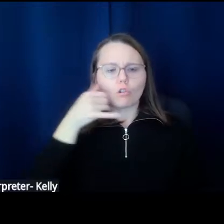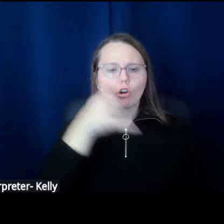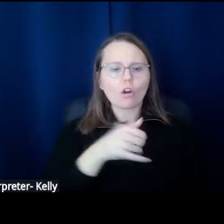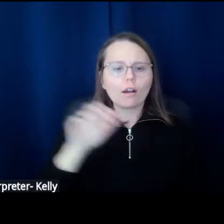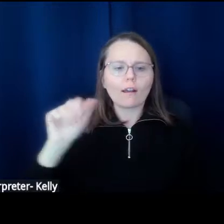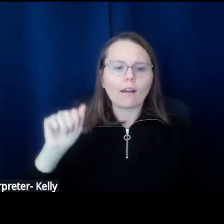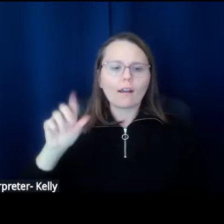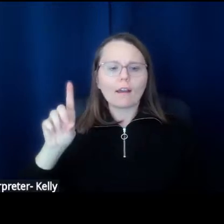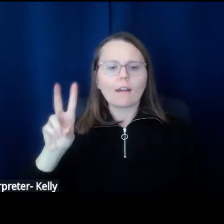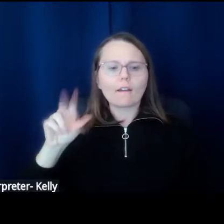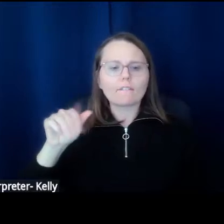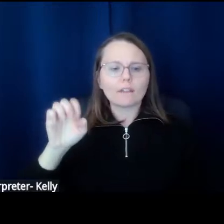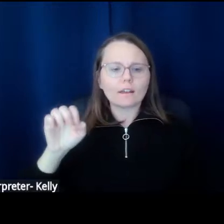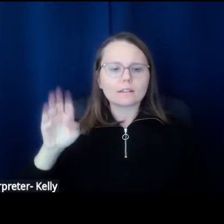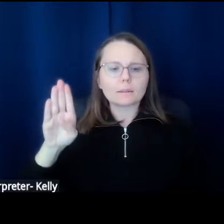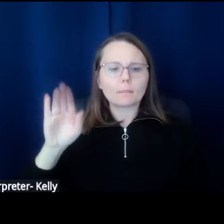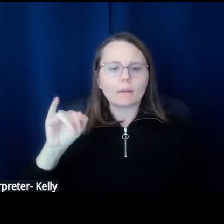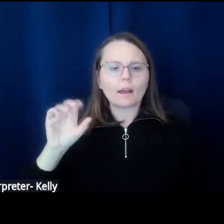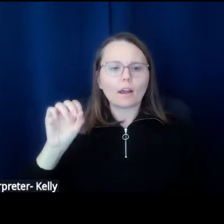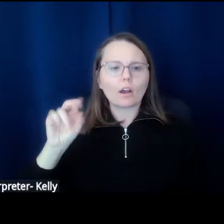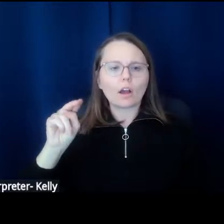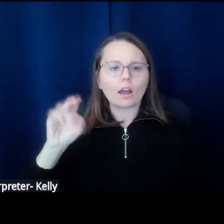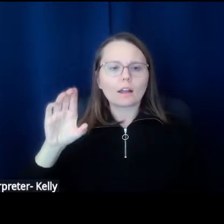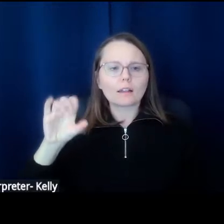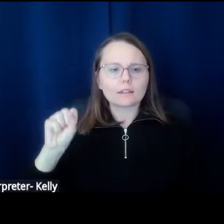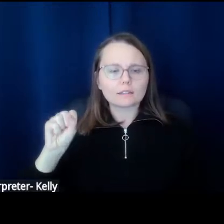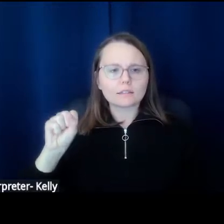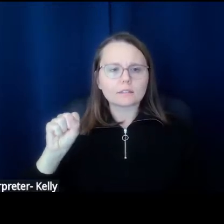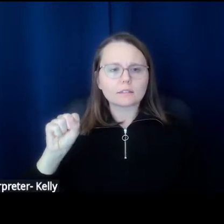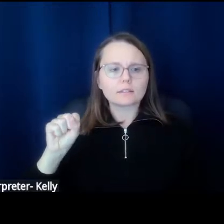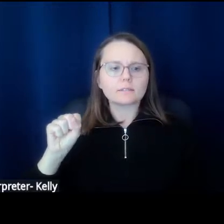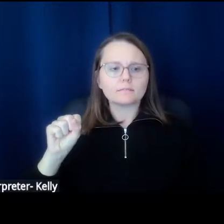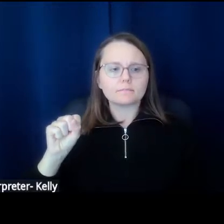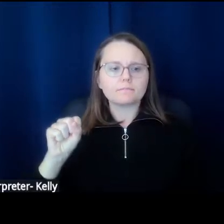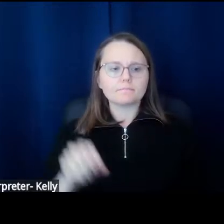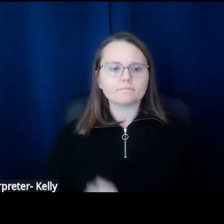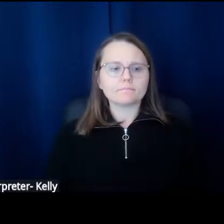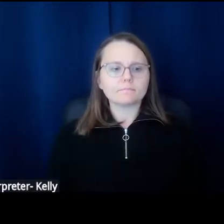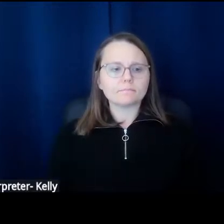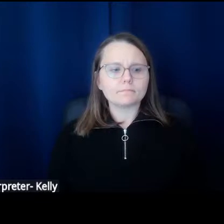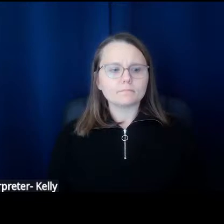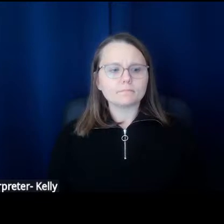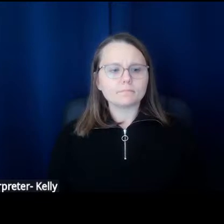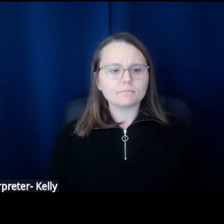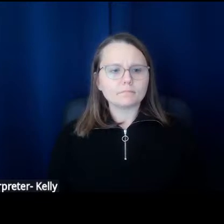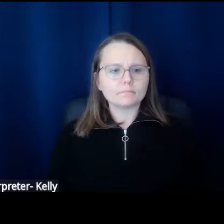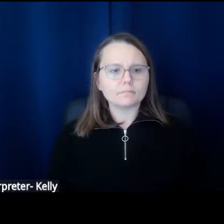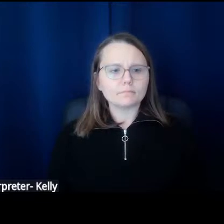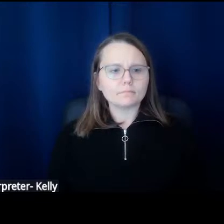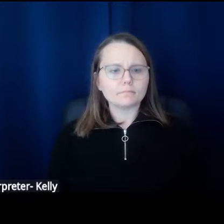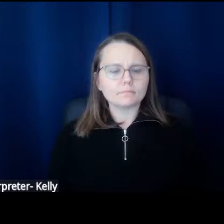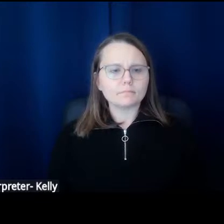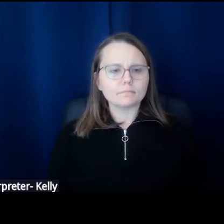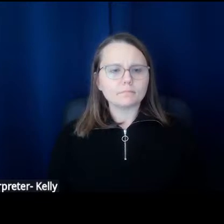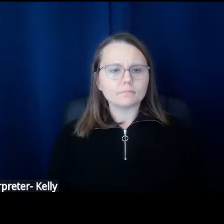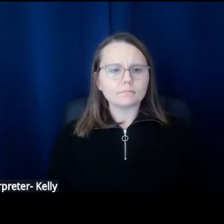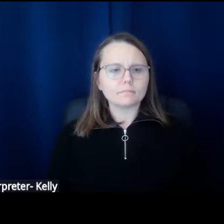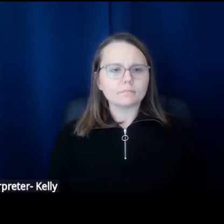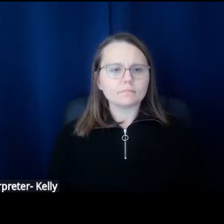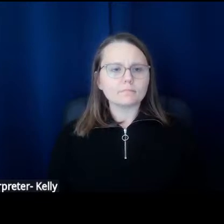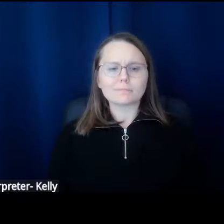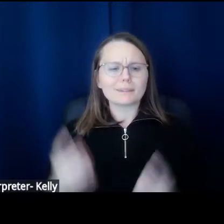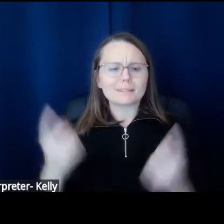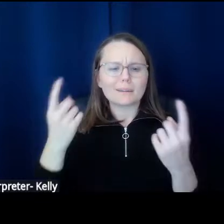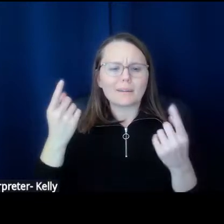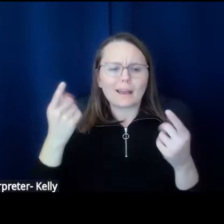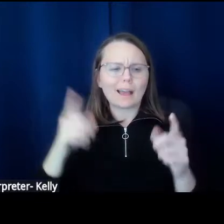one was for years, so something happened that I didn't hear for the left